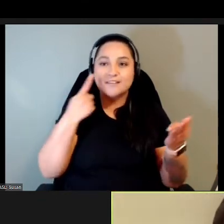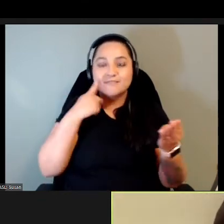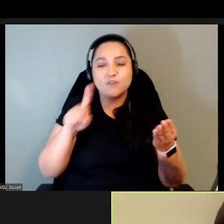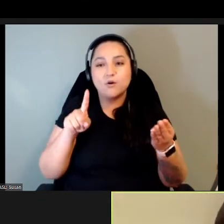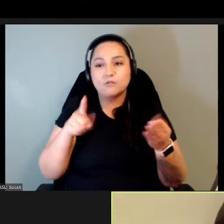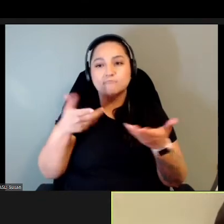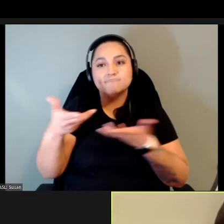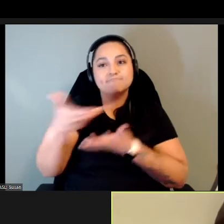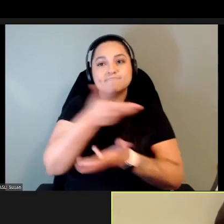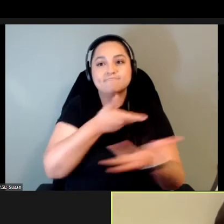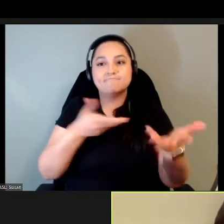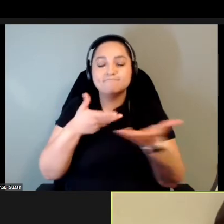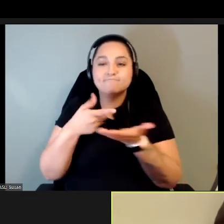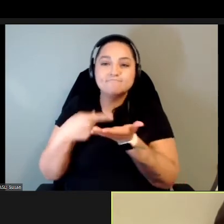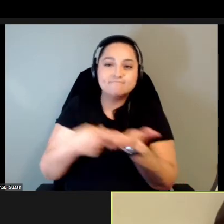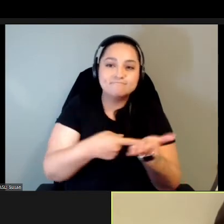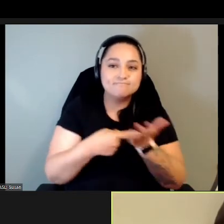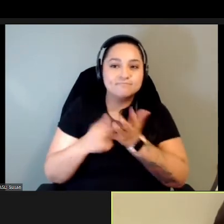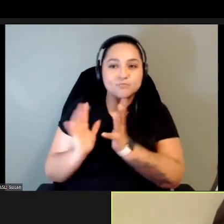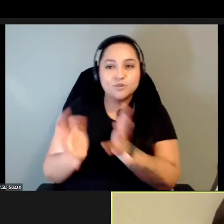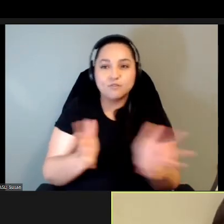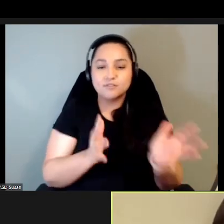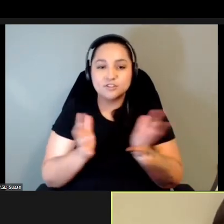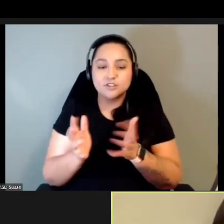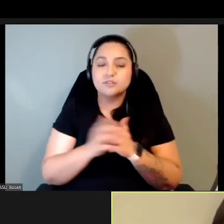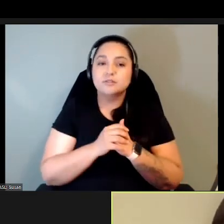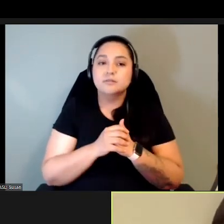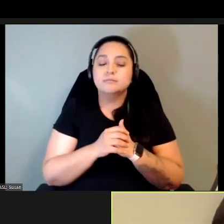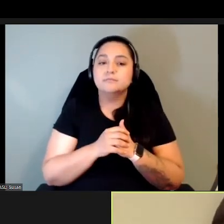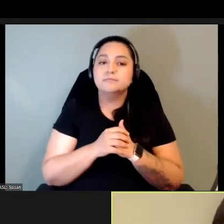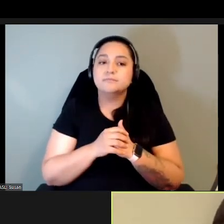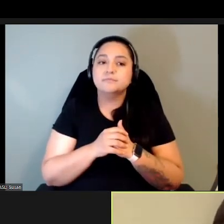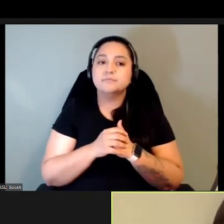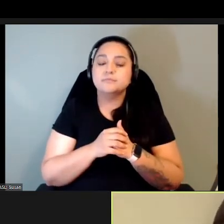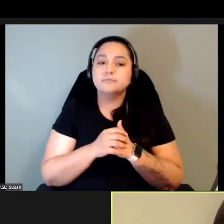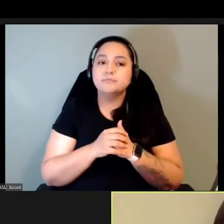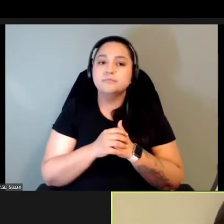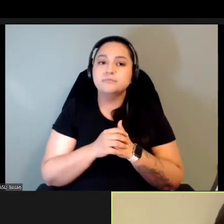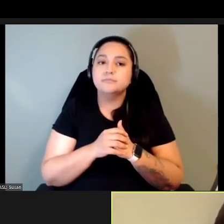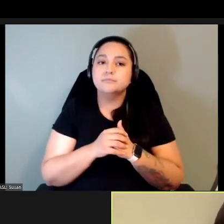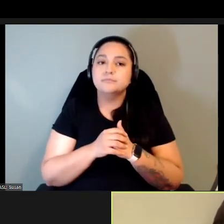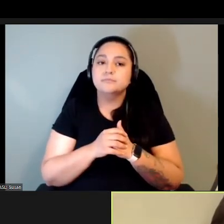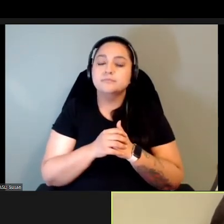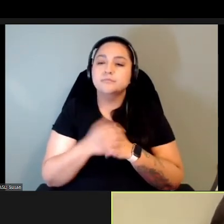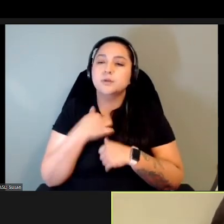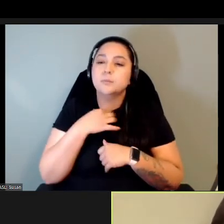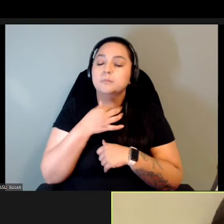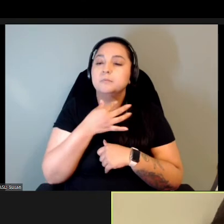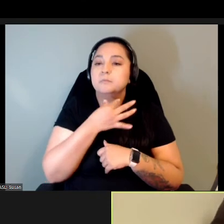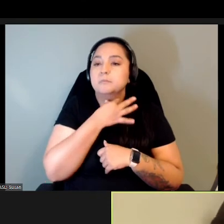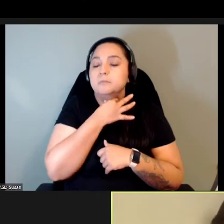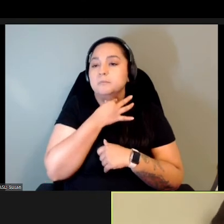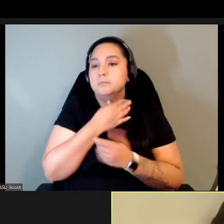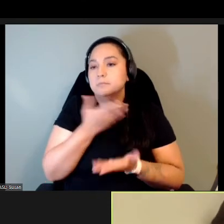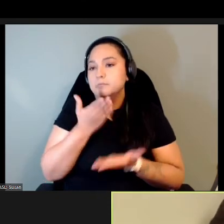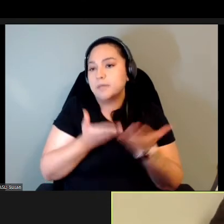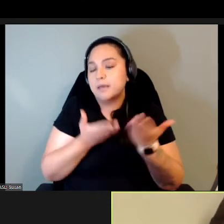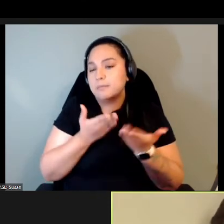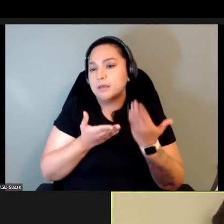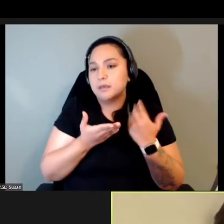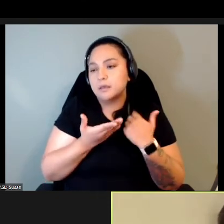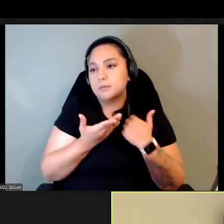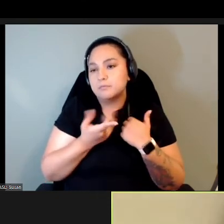wanted to hear if there's anything that you think is a common